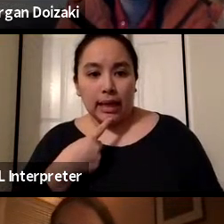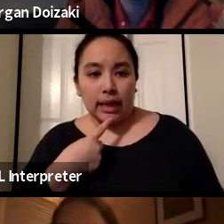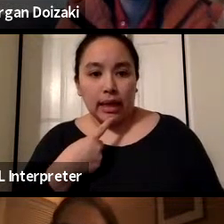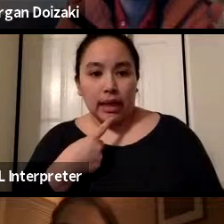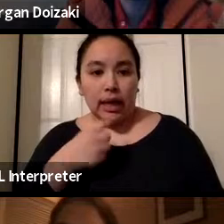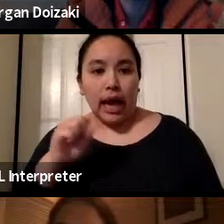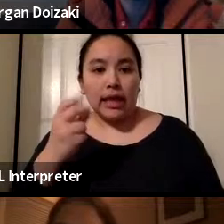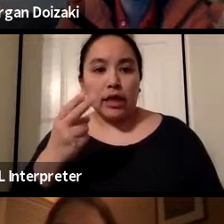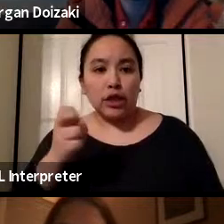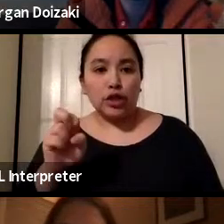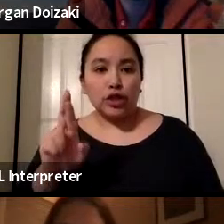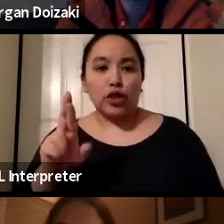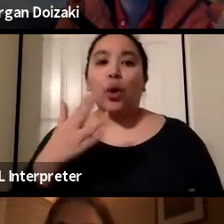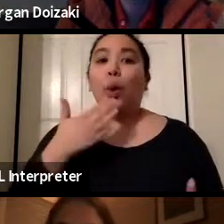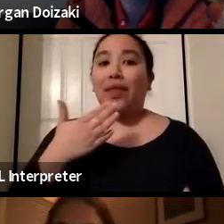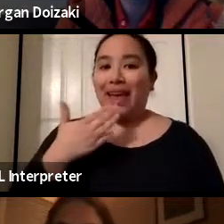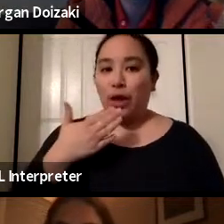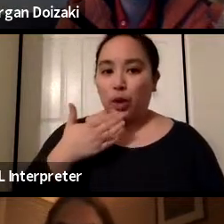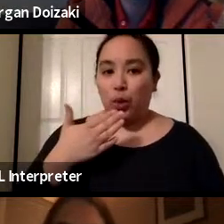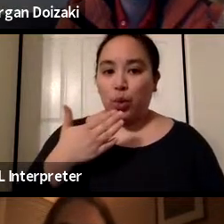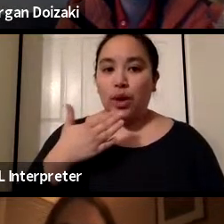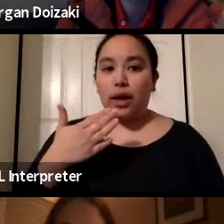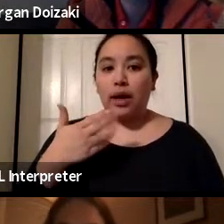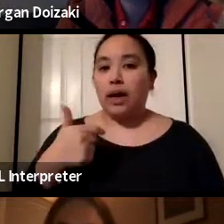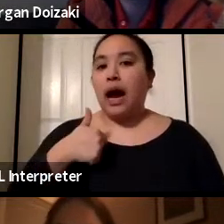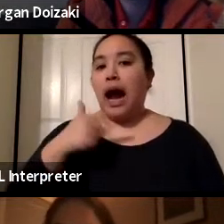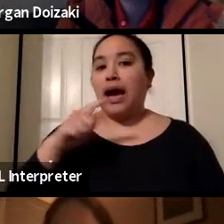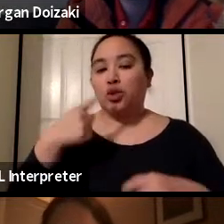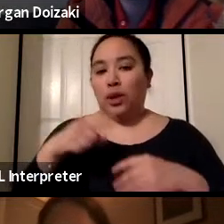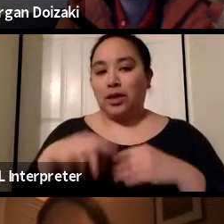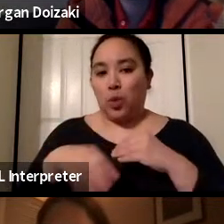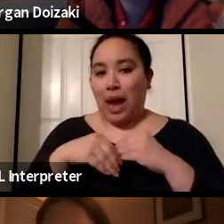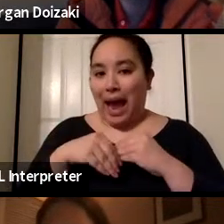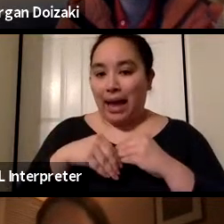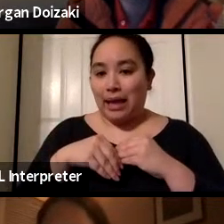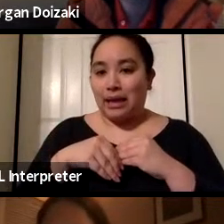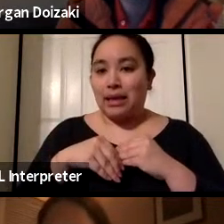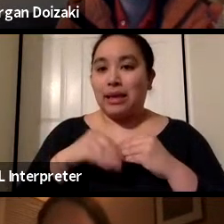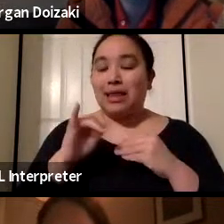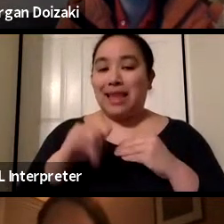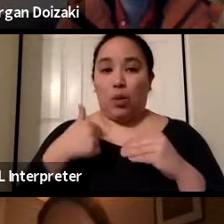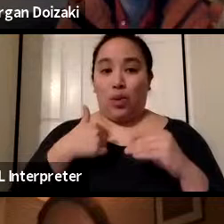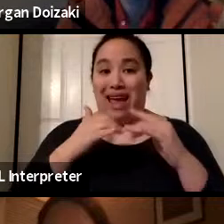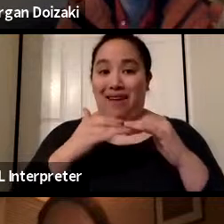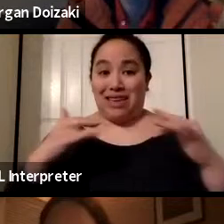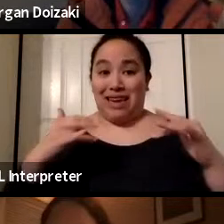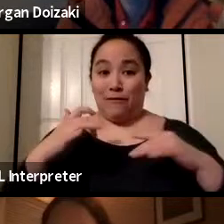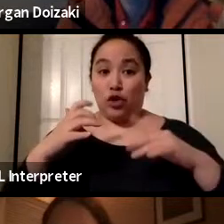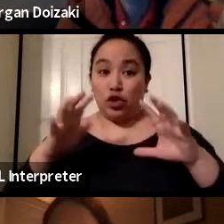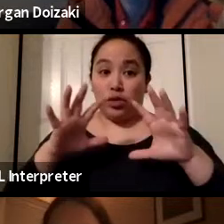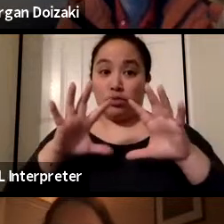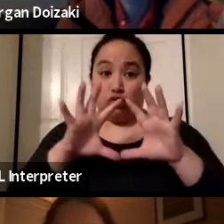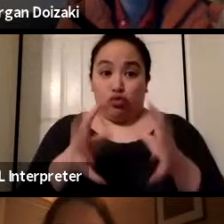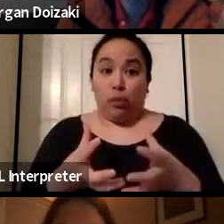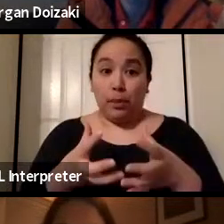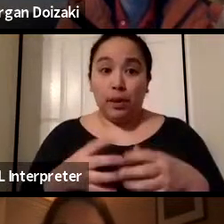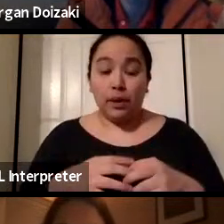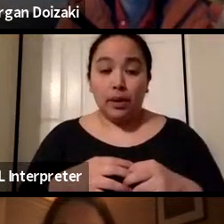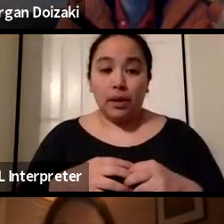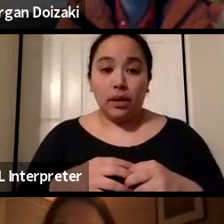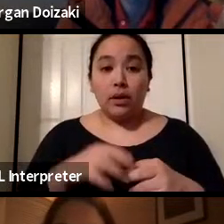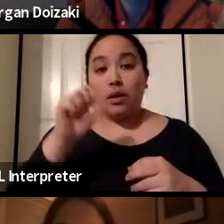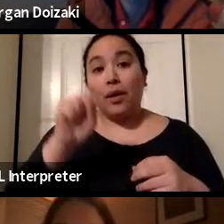he started. Thank you, Sandra. I think I just want to add to Cato's point. We have a diverse table. We have a